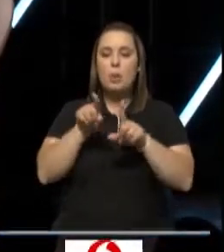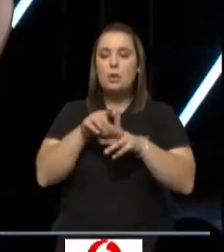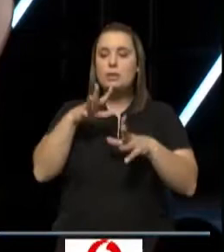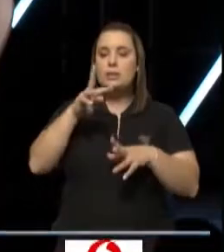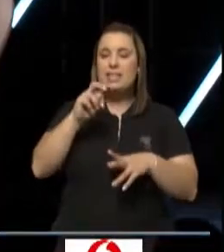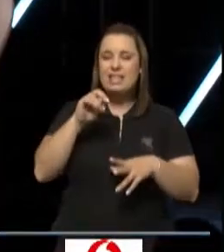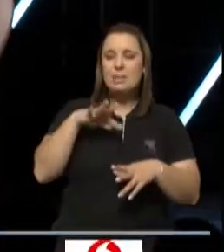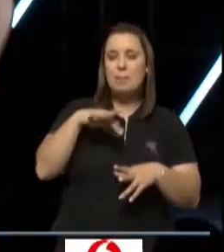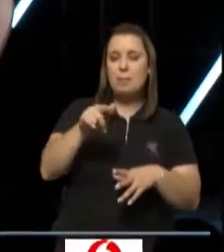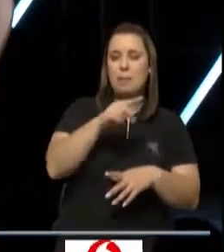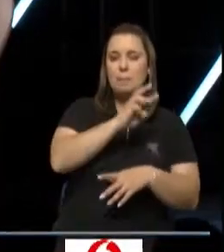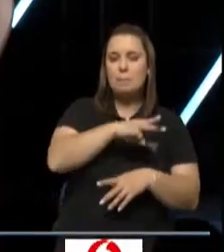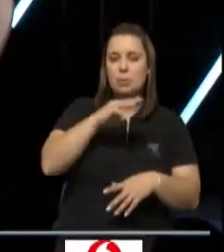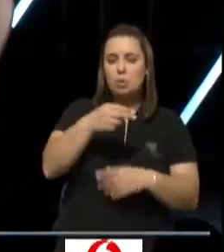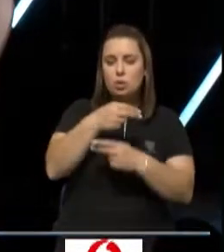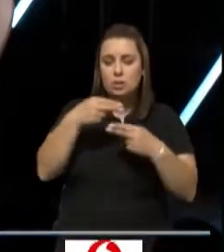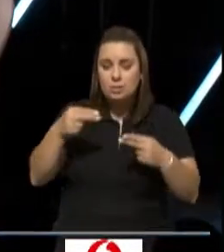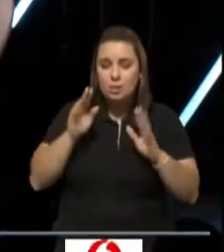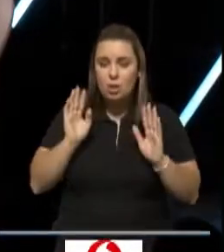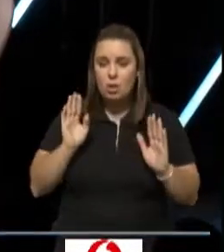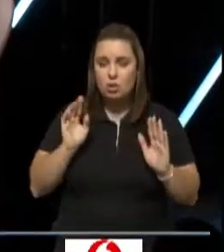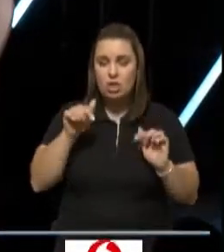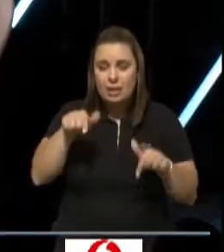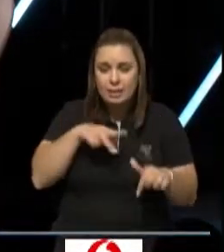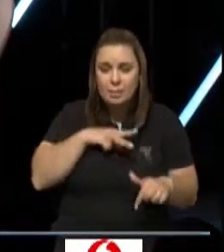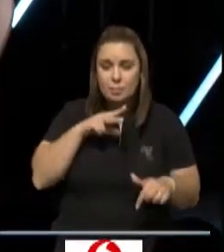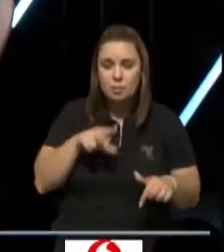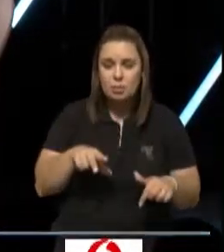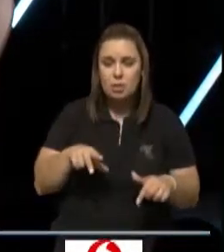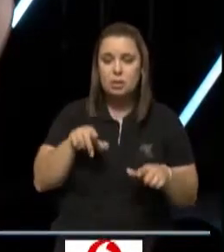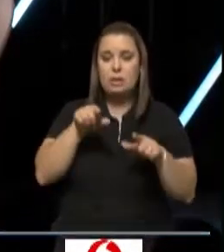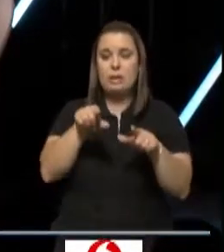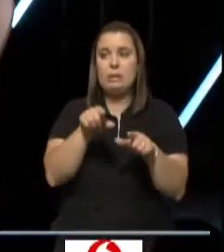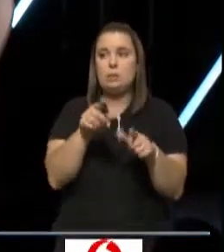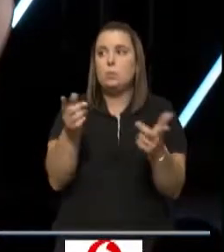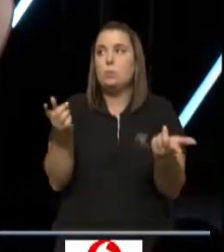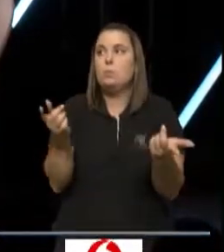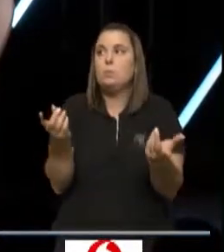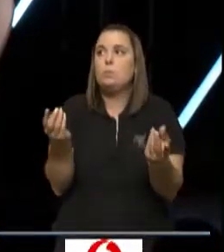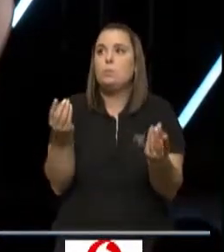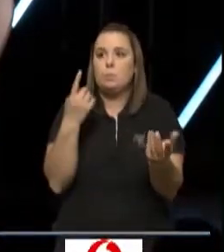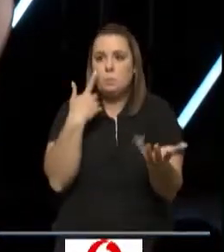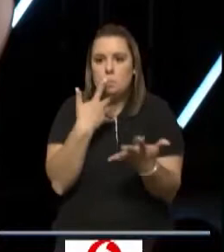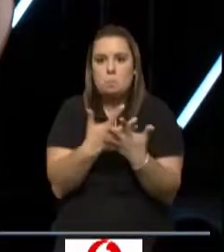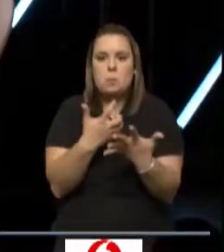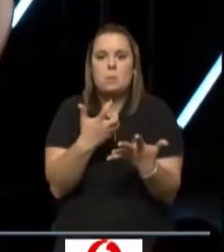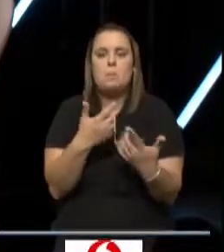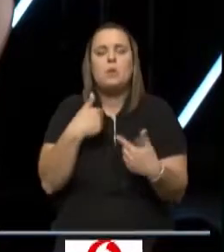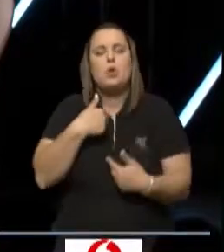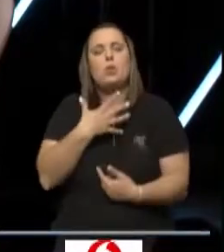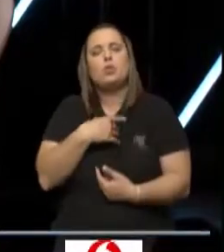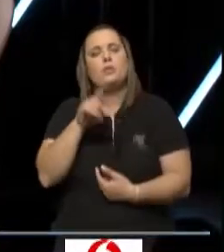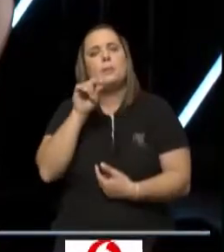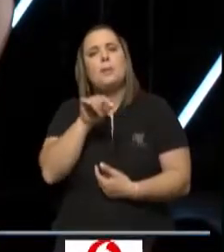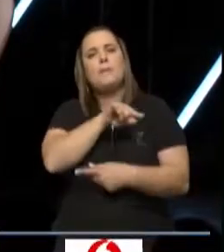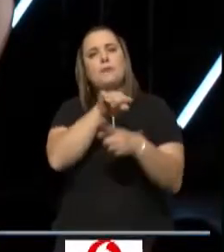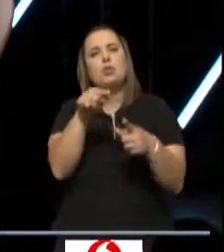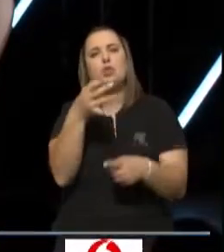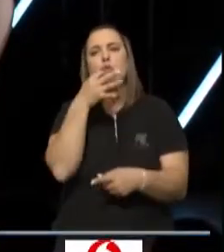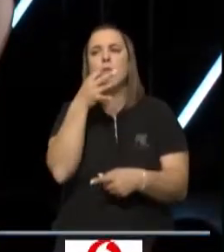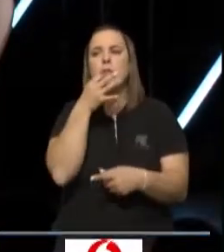is. But in Portugal, it's almost 13 billion euros in Portugal, which is remarkable.